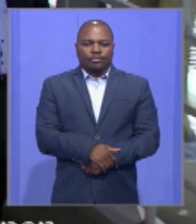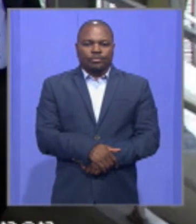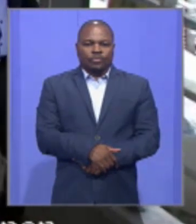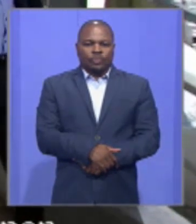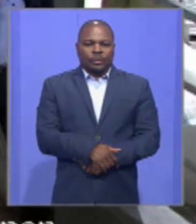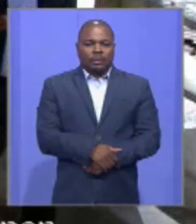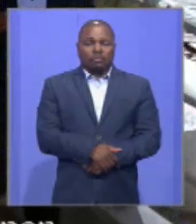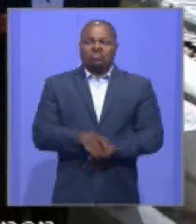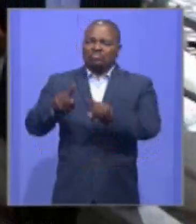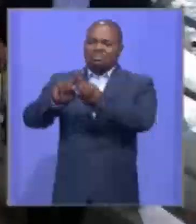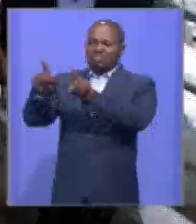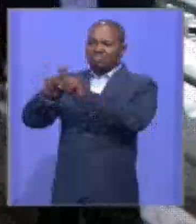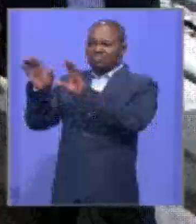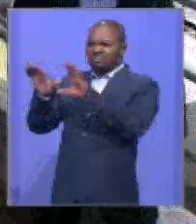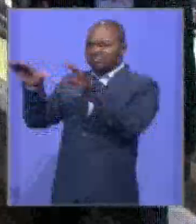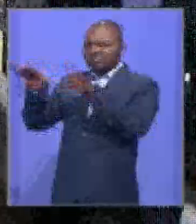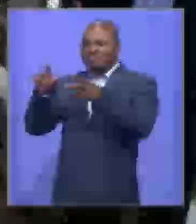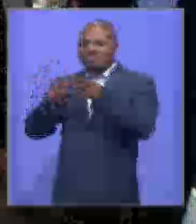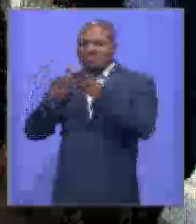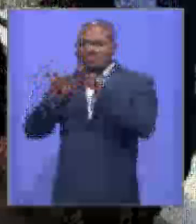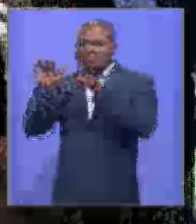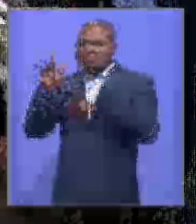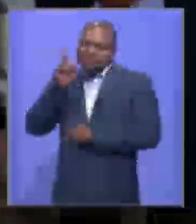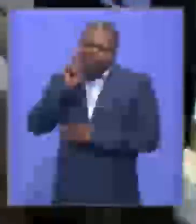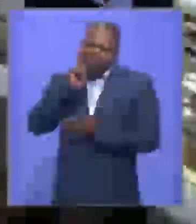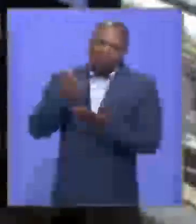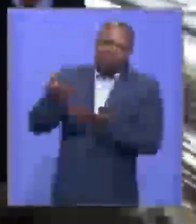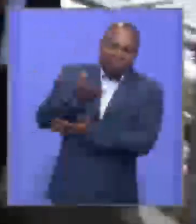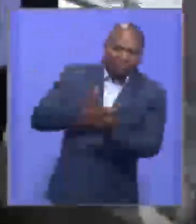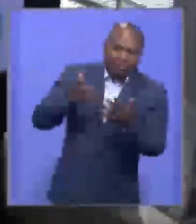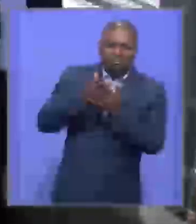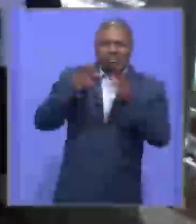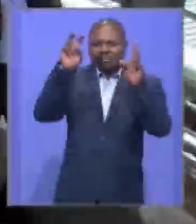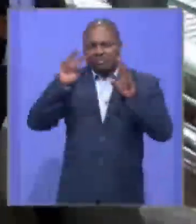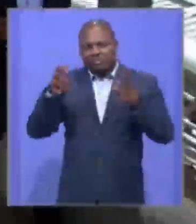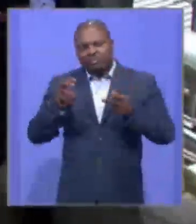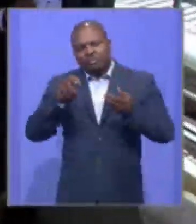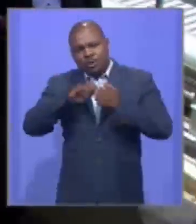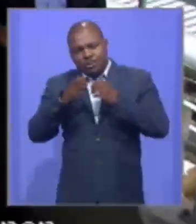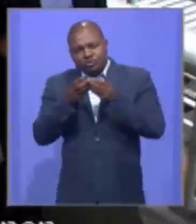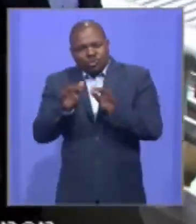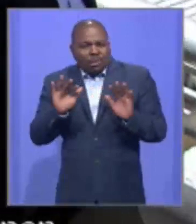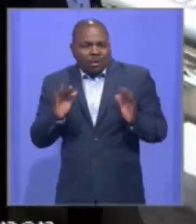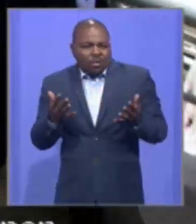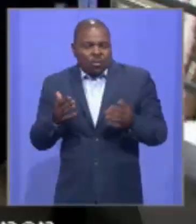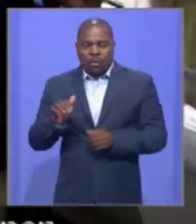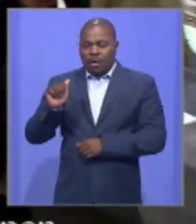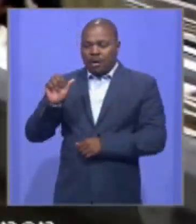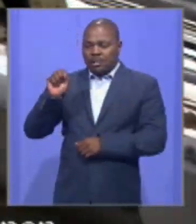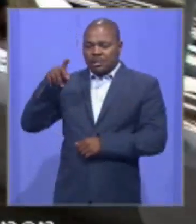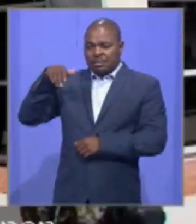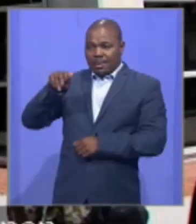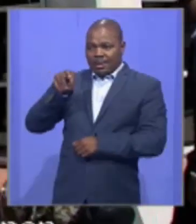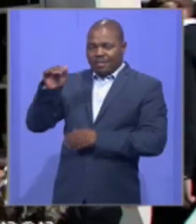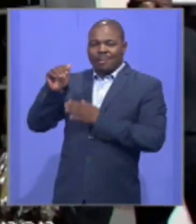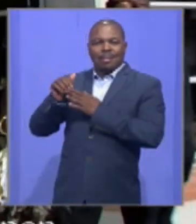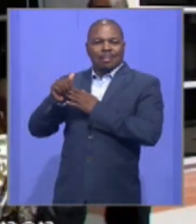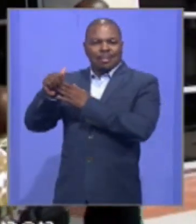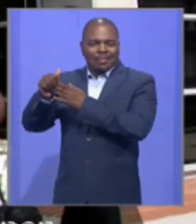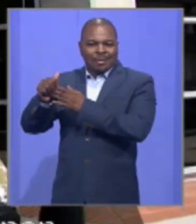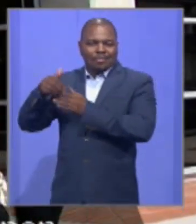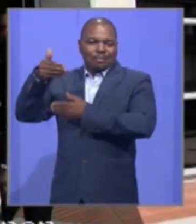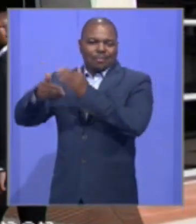Banna le seabe ba dirisane mmogo go batla ditsela tsa go rarabolola dikgwetlho tsa motlakase mo nageng. Aspen e eteletse pele matsapa ano kwa